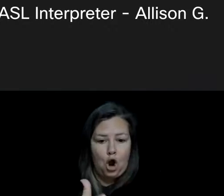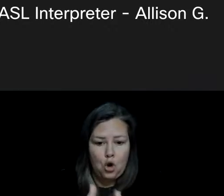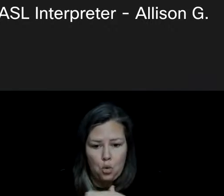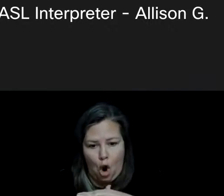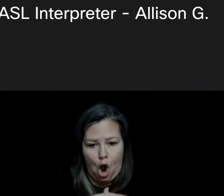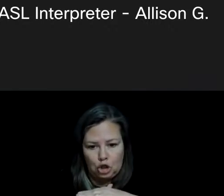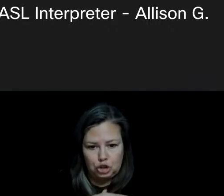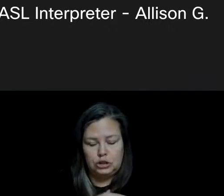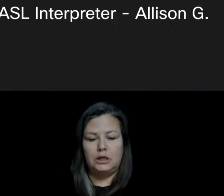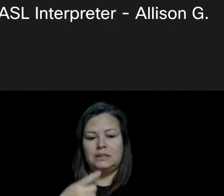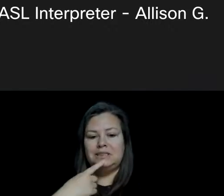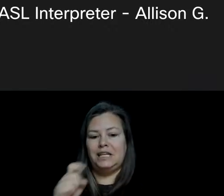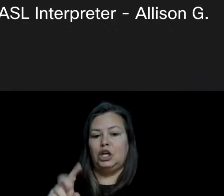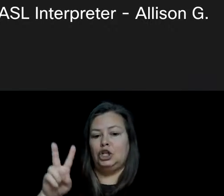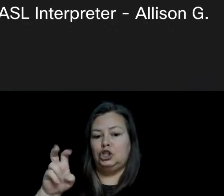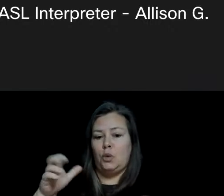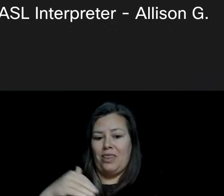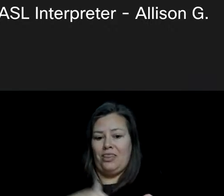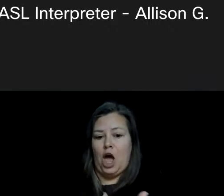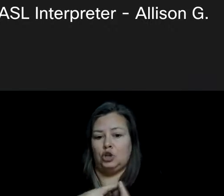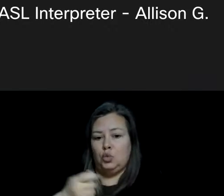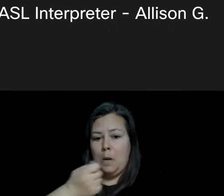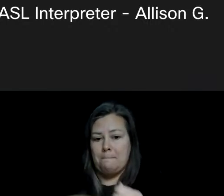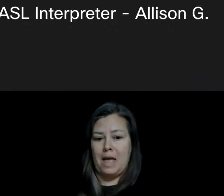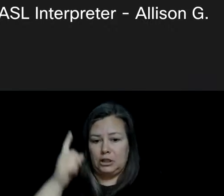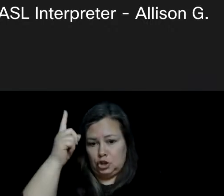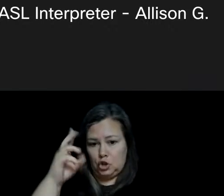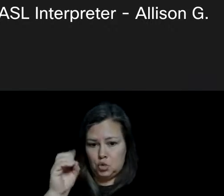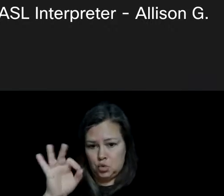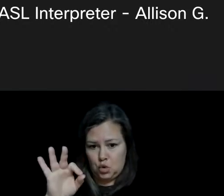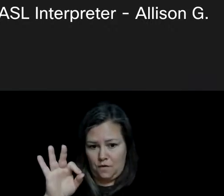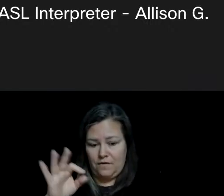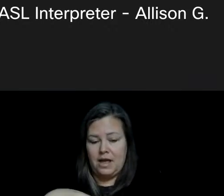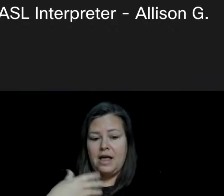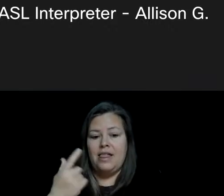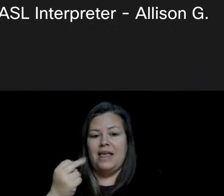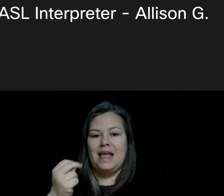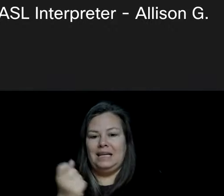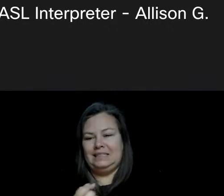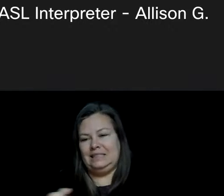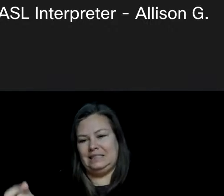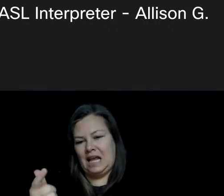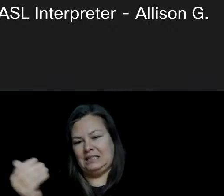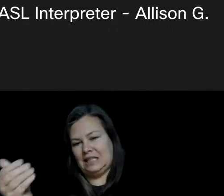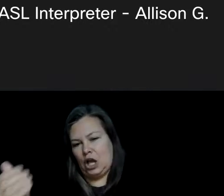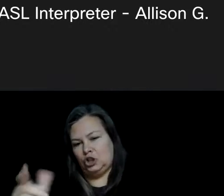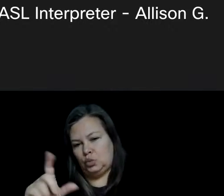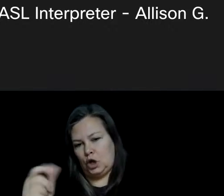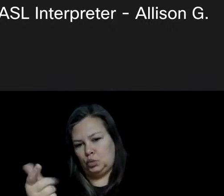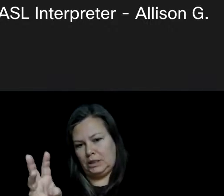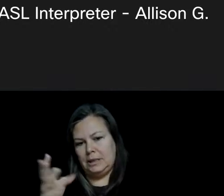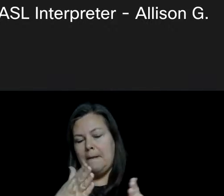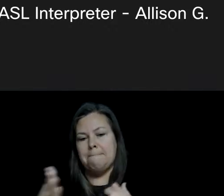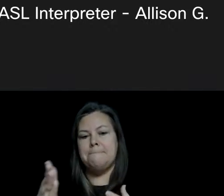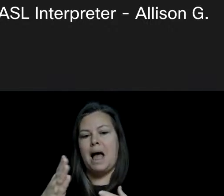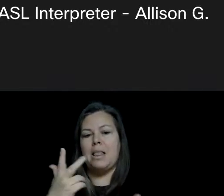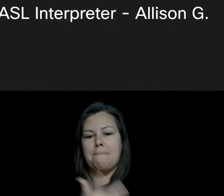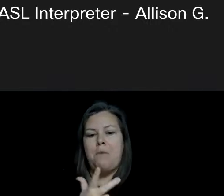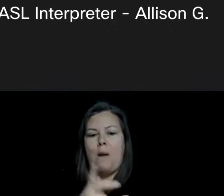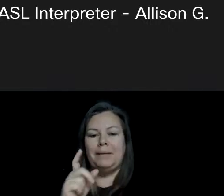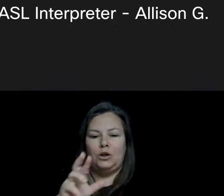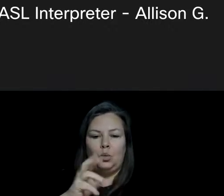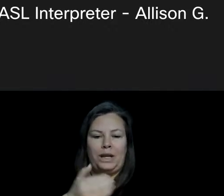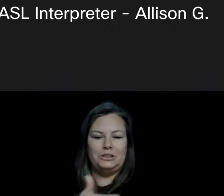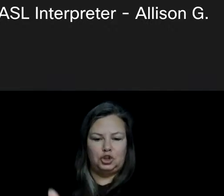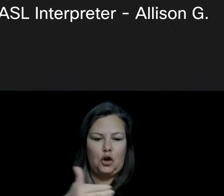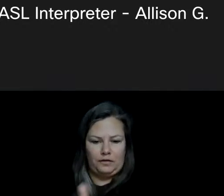requesting $200,000 in expenditures to replace the roof. Next year, later in 2026, they plan to resurface the parking